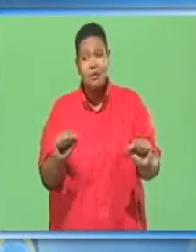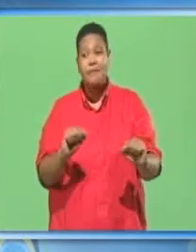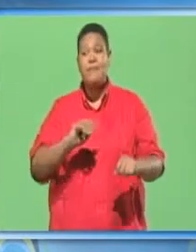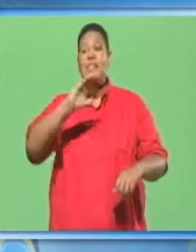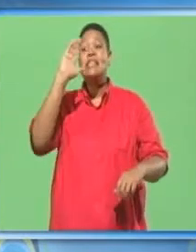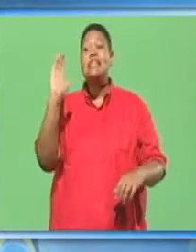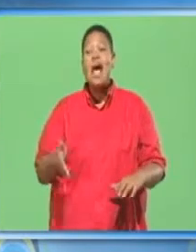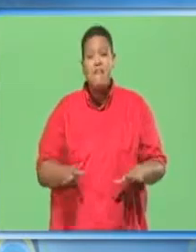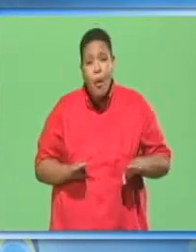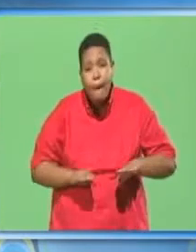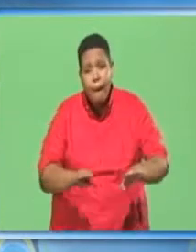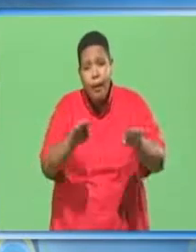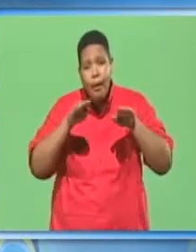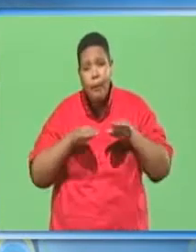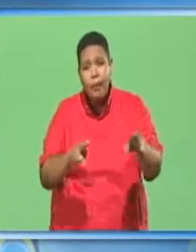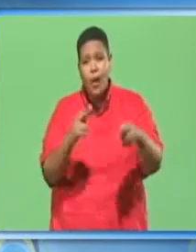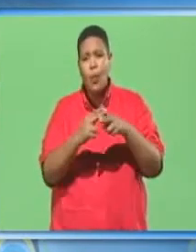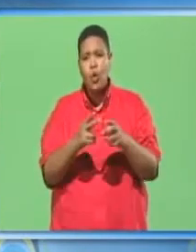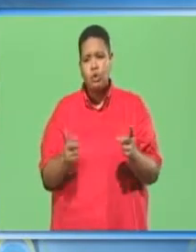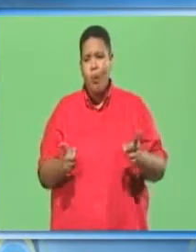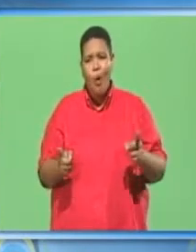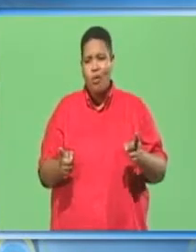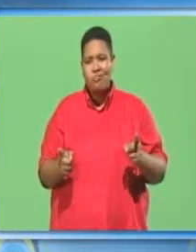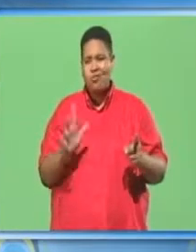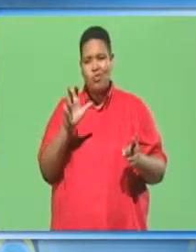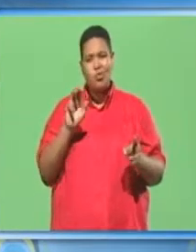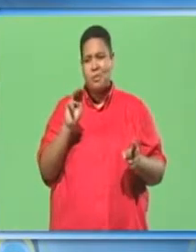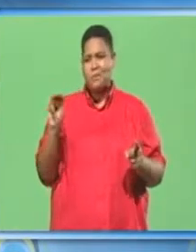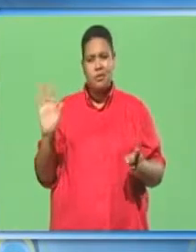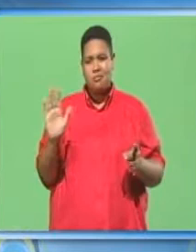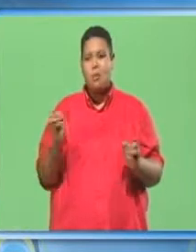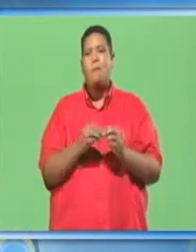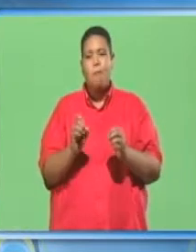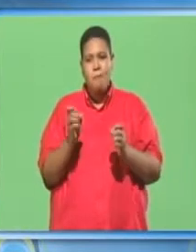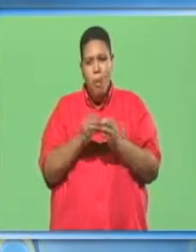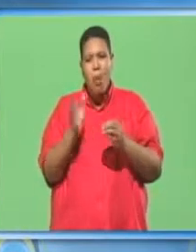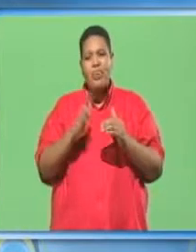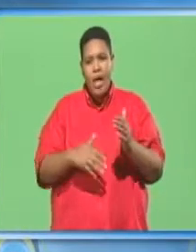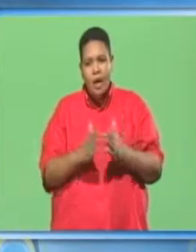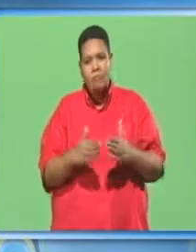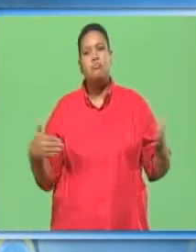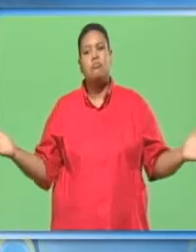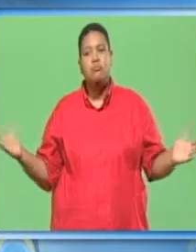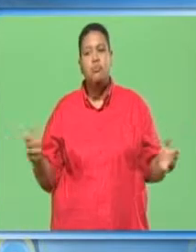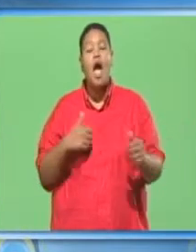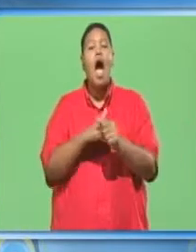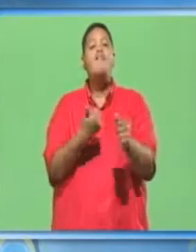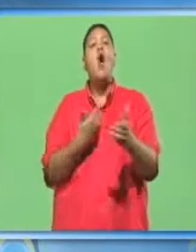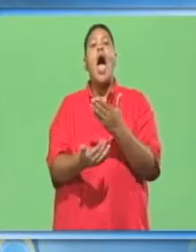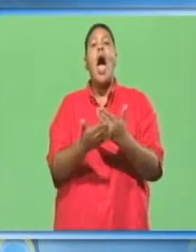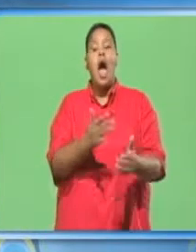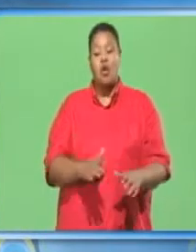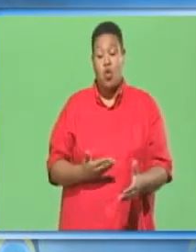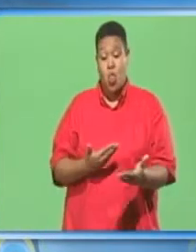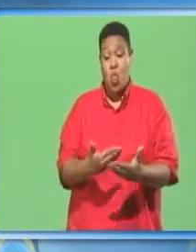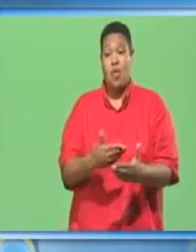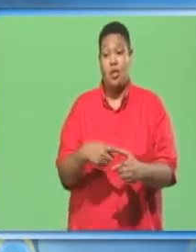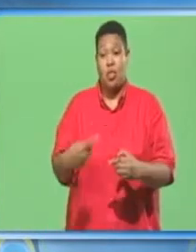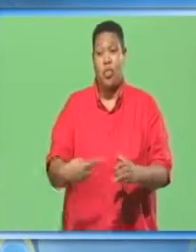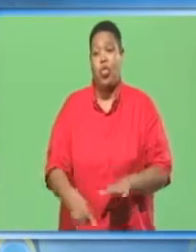wood that is shorter than 300 millimeter. Avoid placing hands closer than 150 millimeter to the